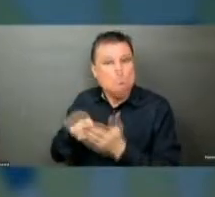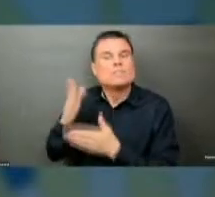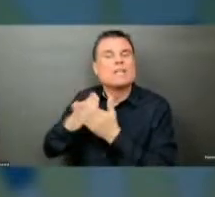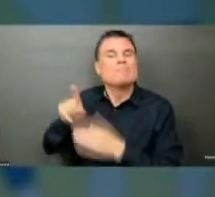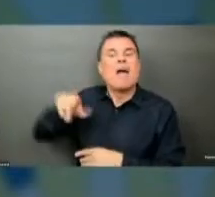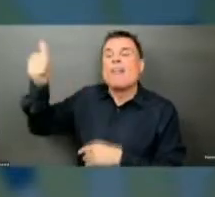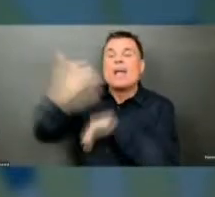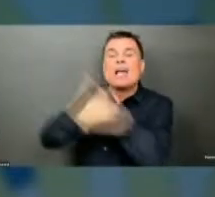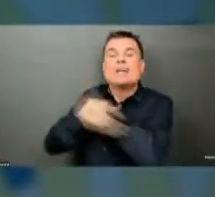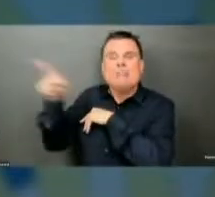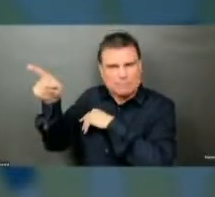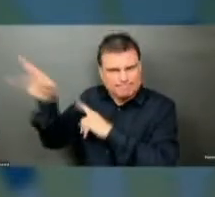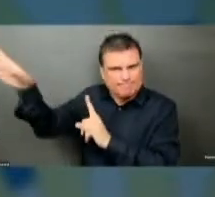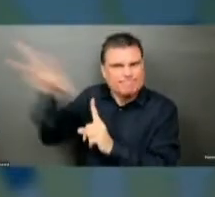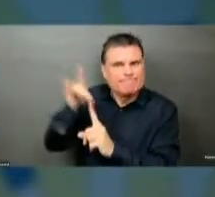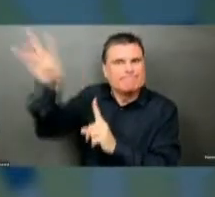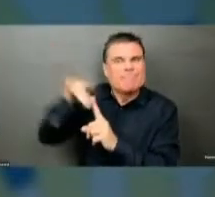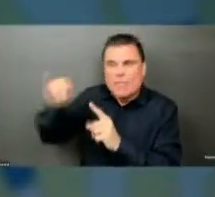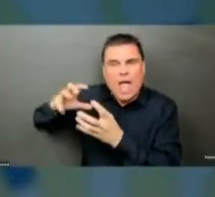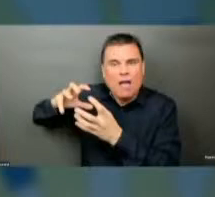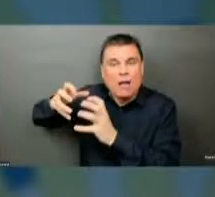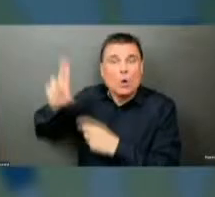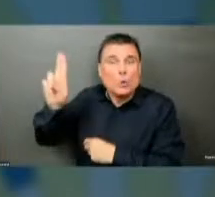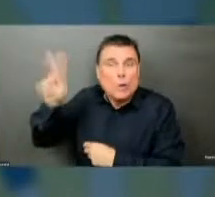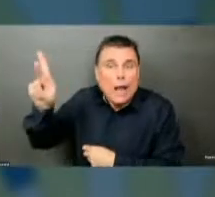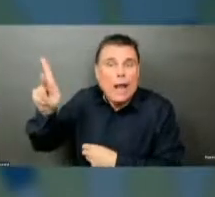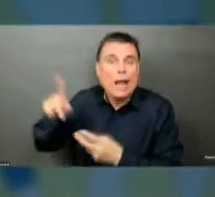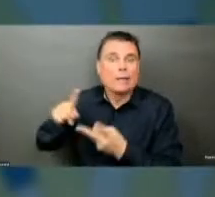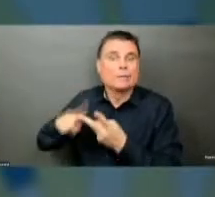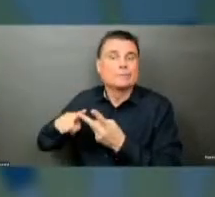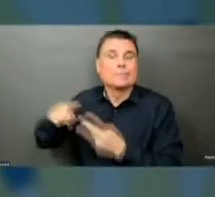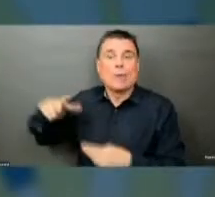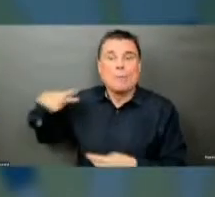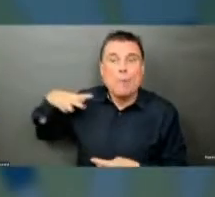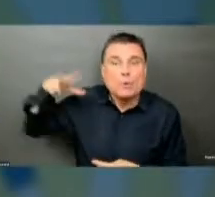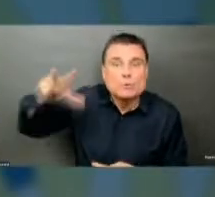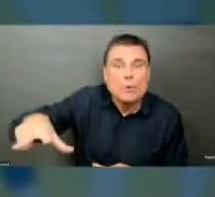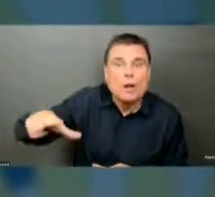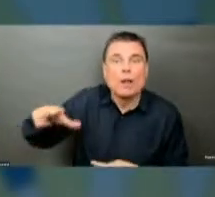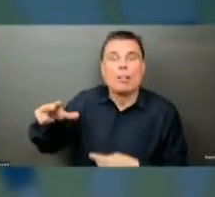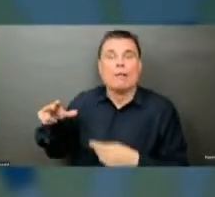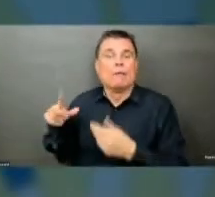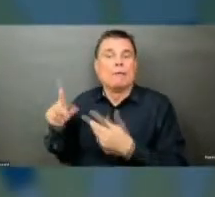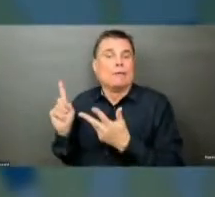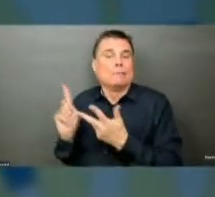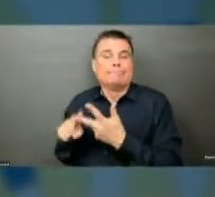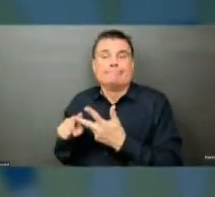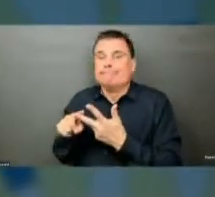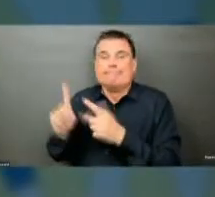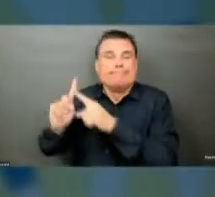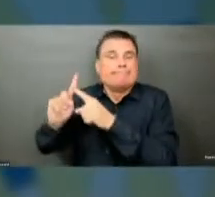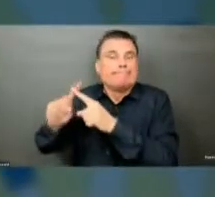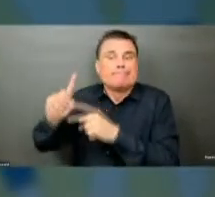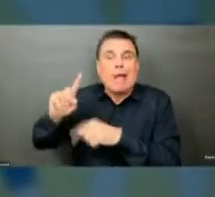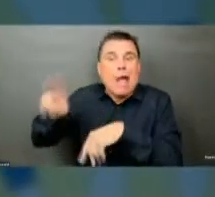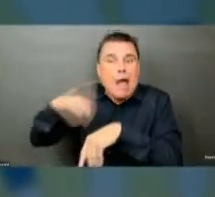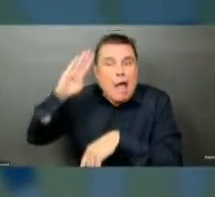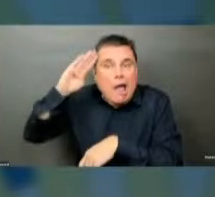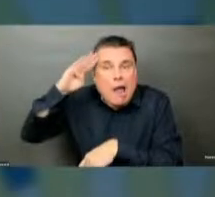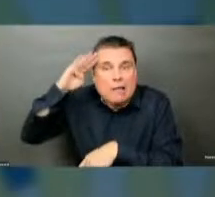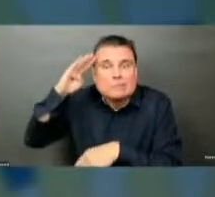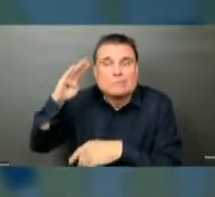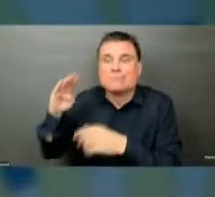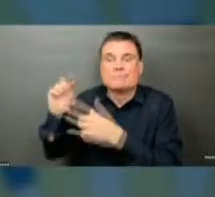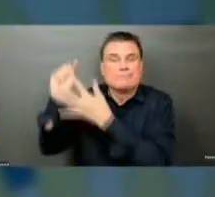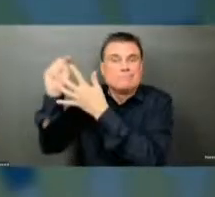So it is very concerning for us that we manage and prevent repeated importations of these